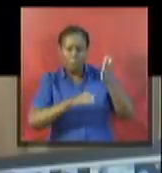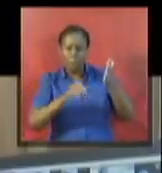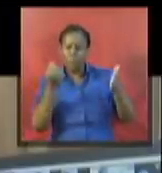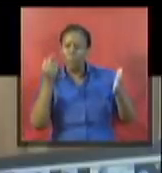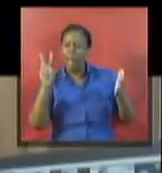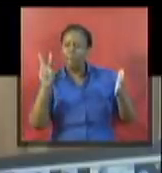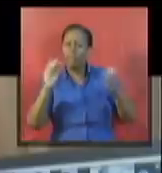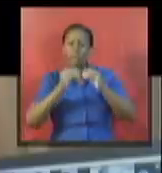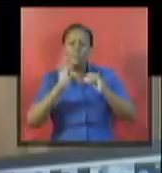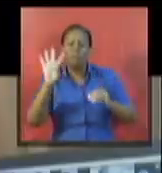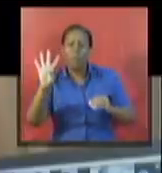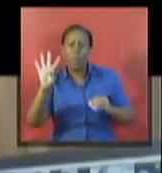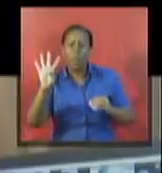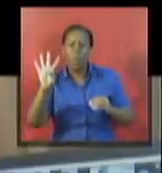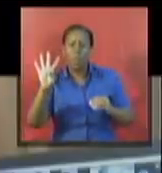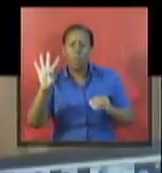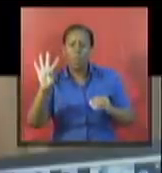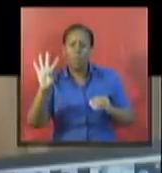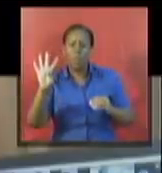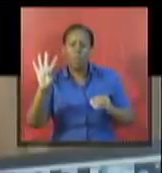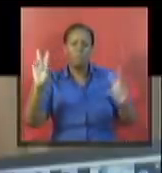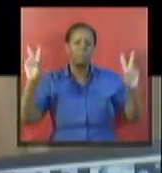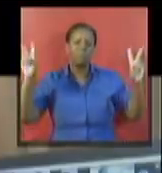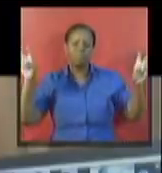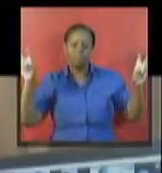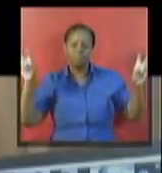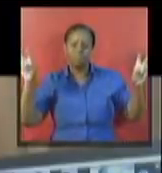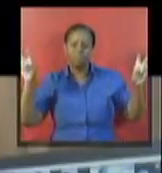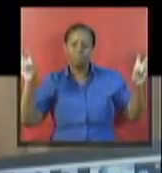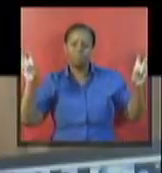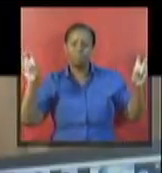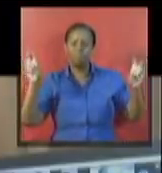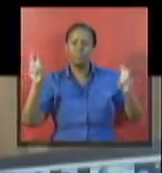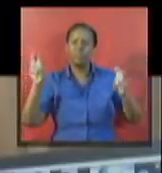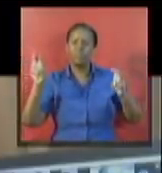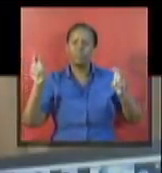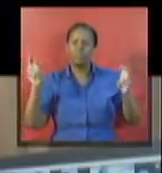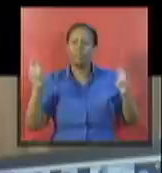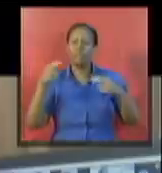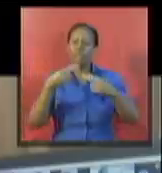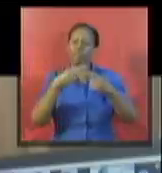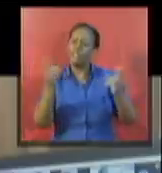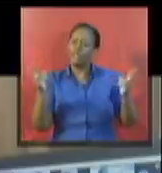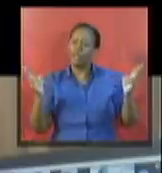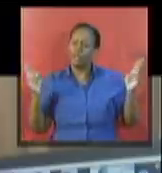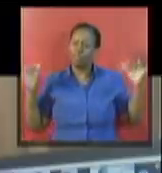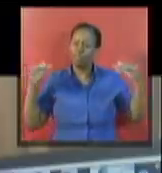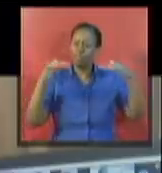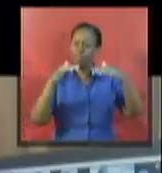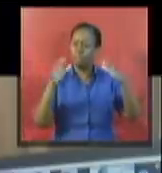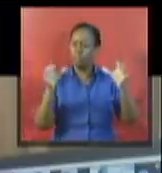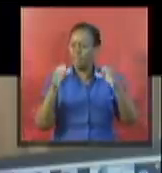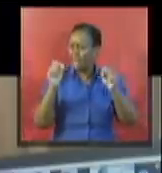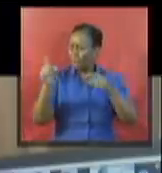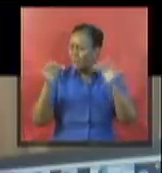3K, under religious gatherings. Maybe you can assist in further clarity. Now, according to the provision, it is